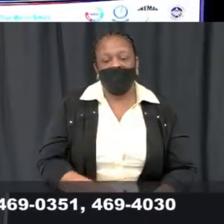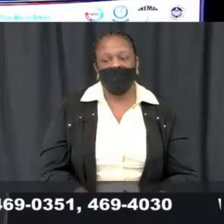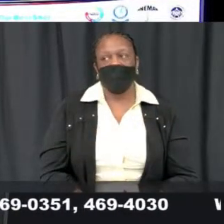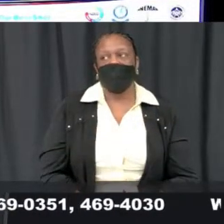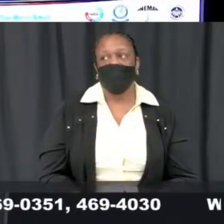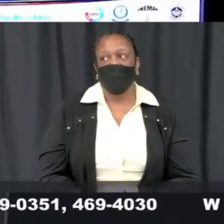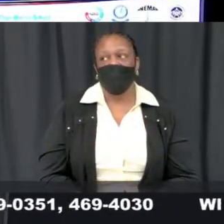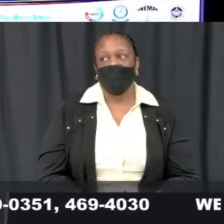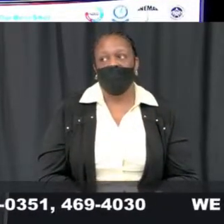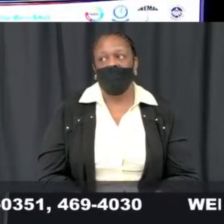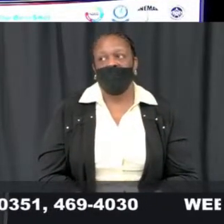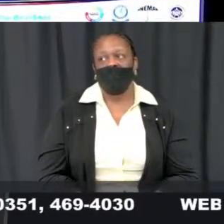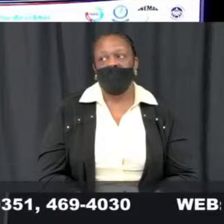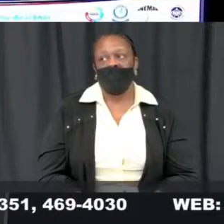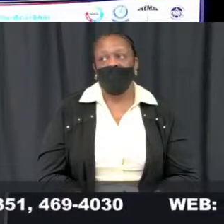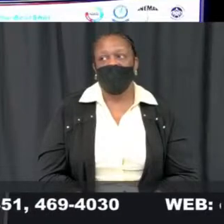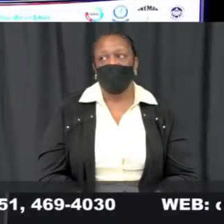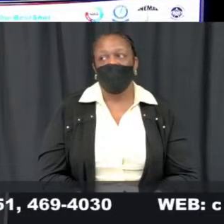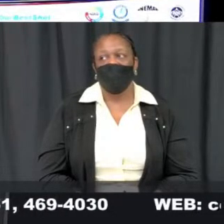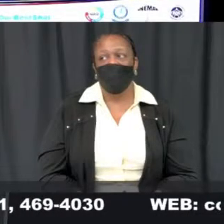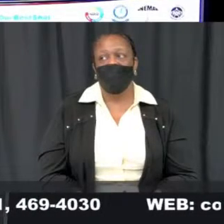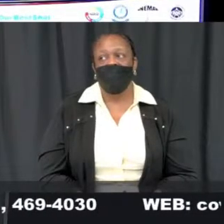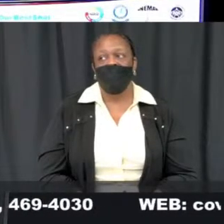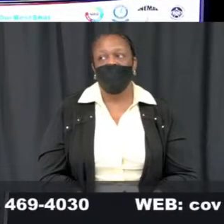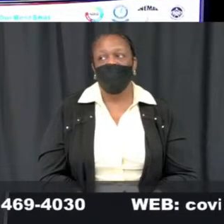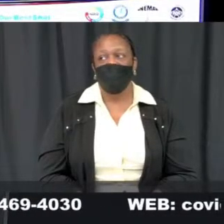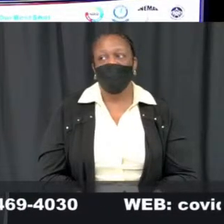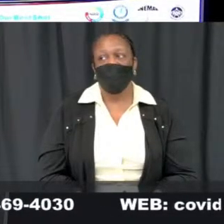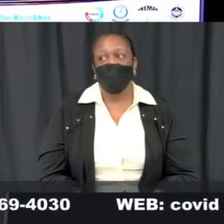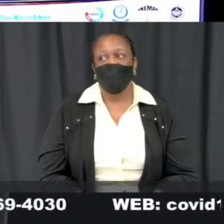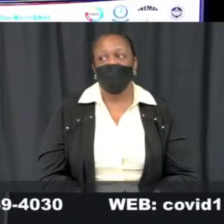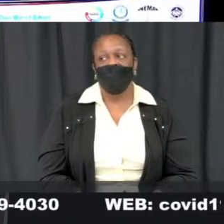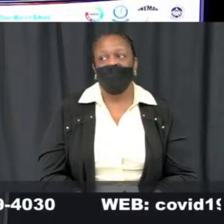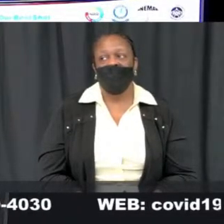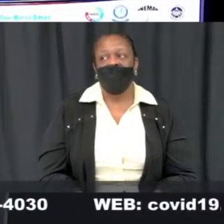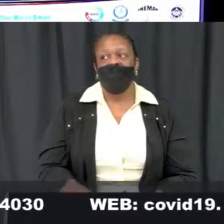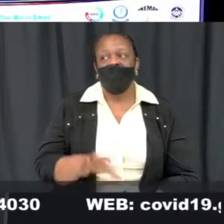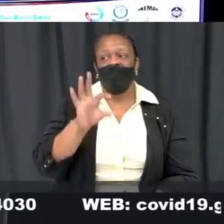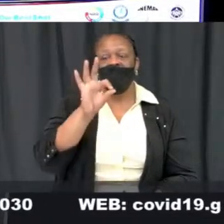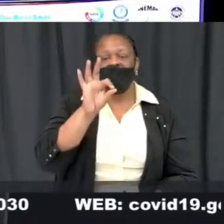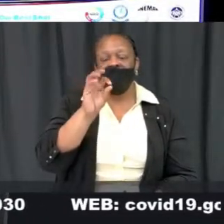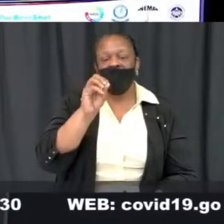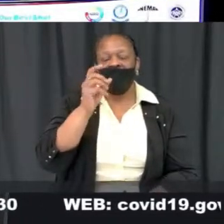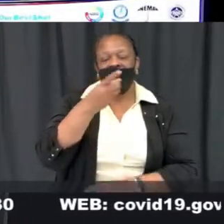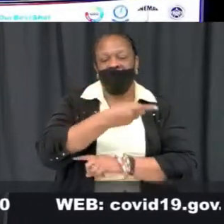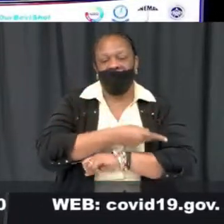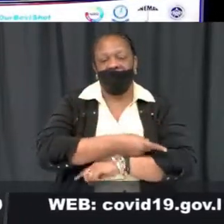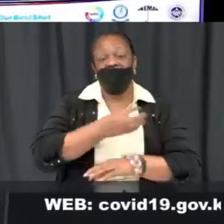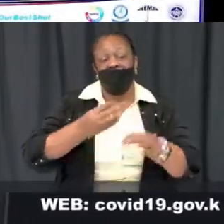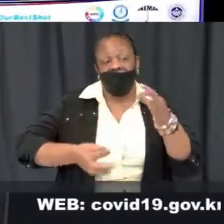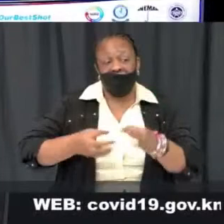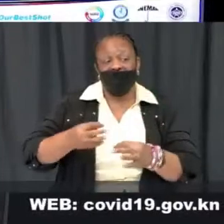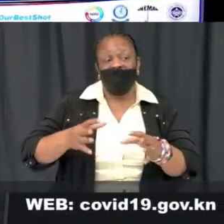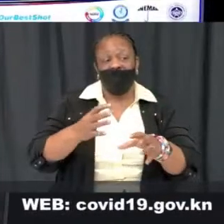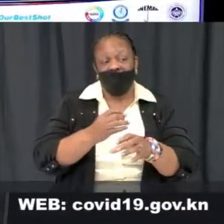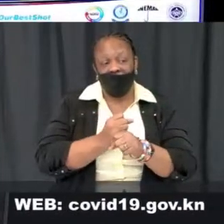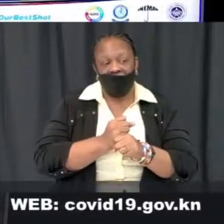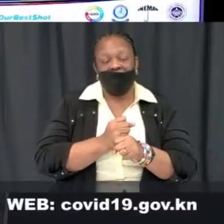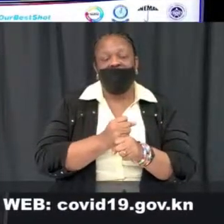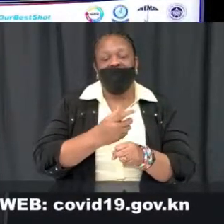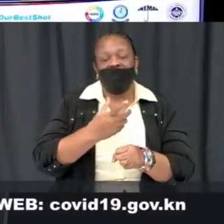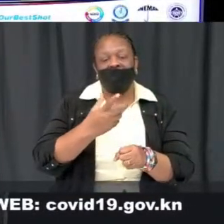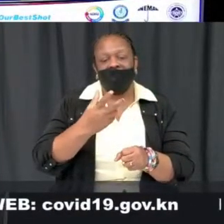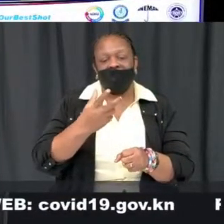through vaccination. But again, we have to understand that science